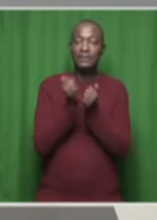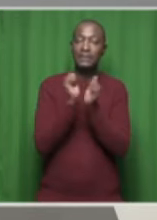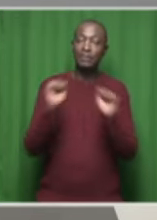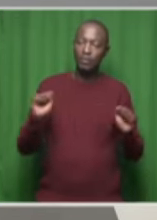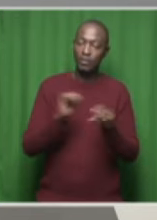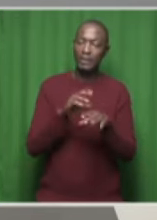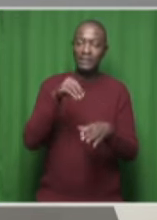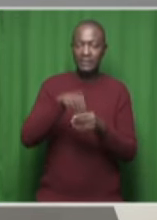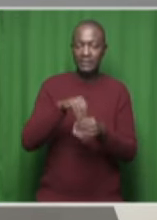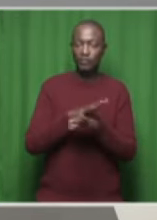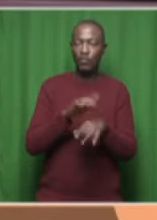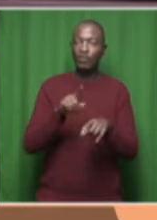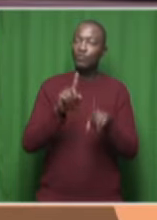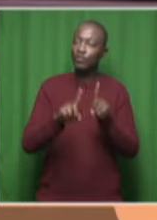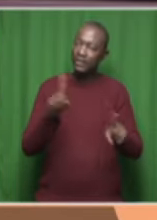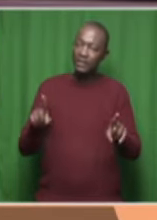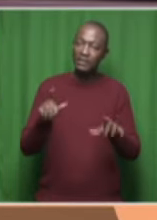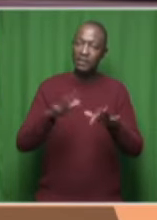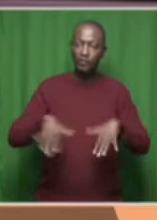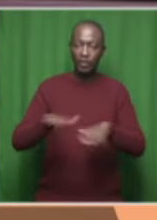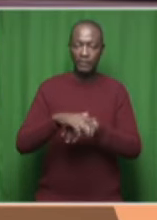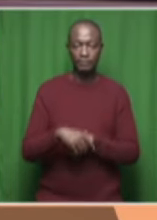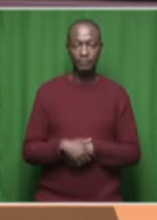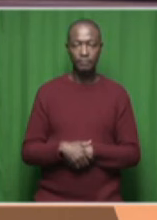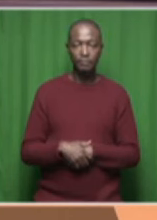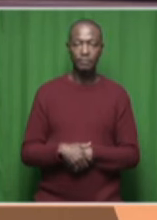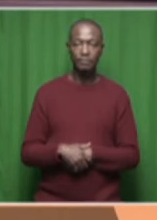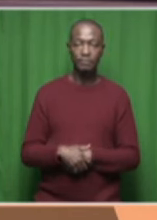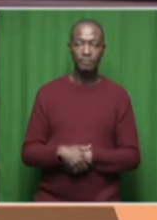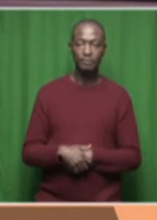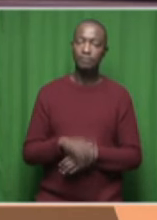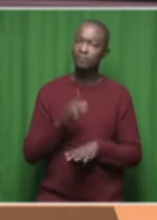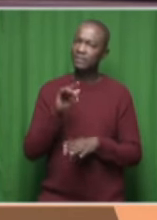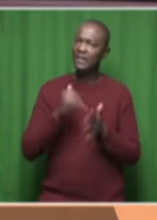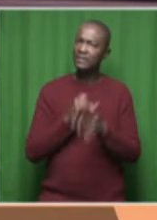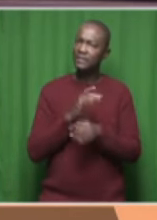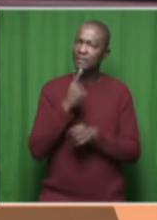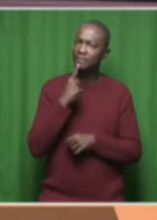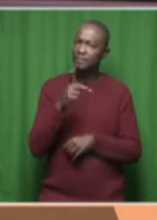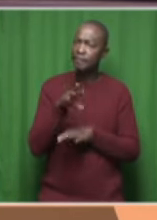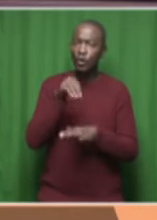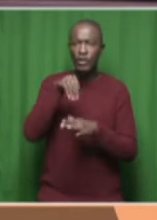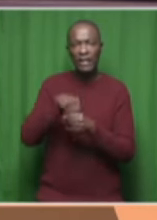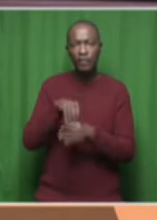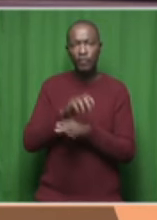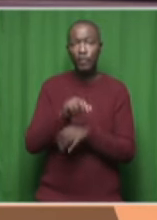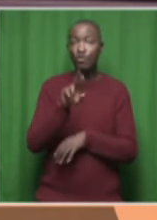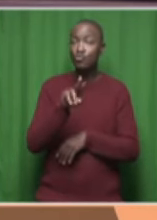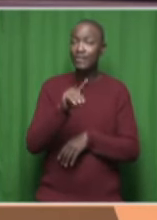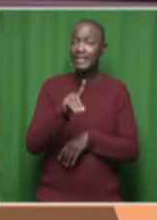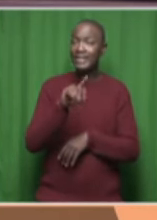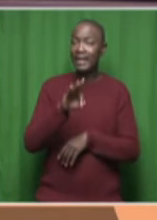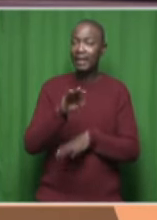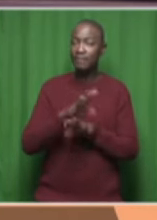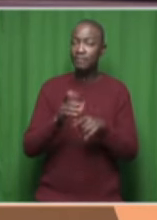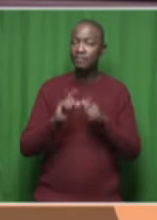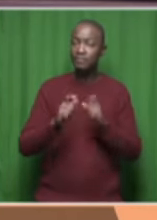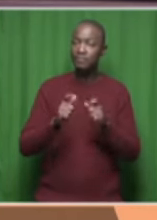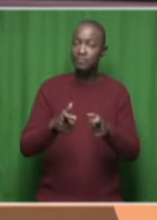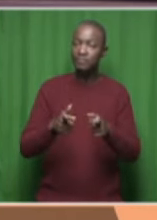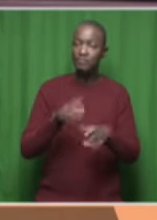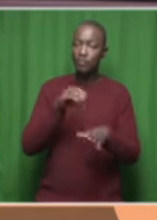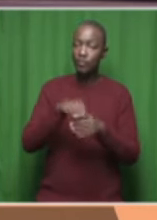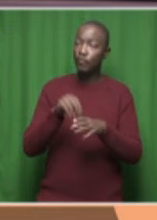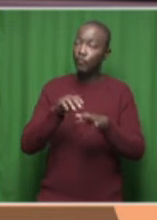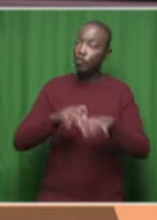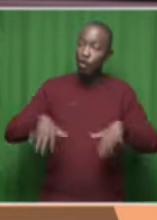every one of us. And picking up on that point you've made on the involvement, or rather the UDF as the catalyst for the involvement of all